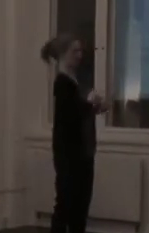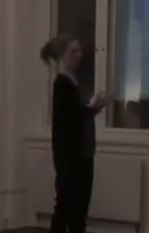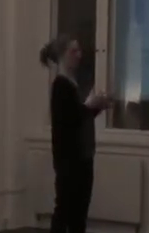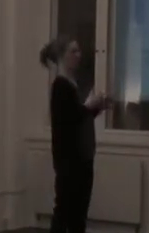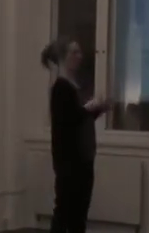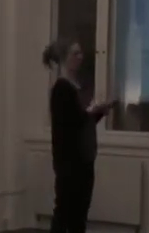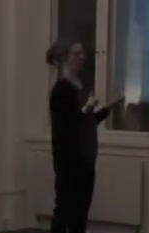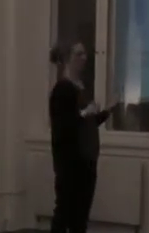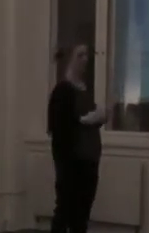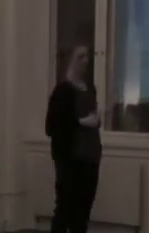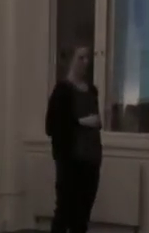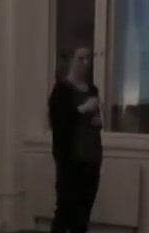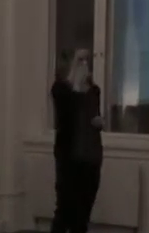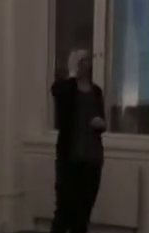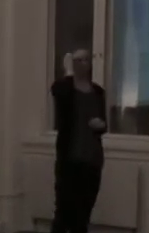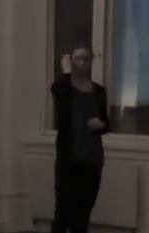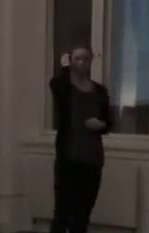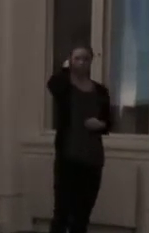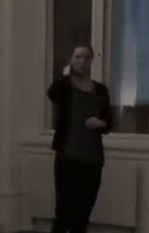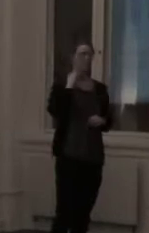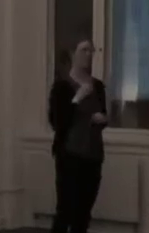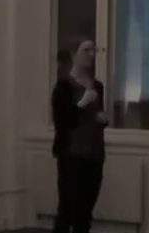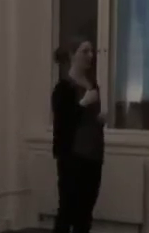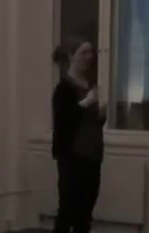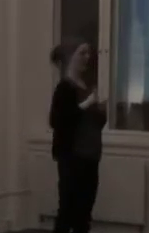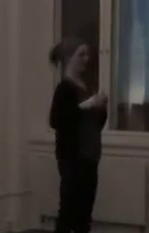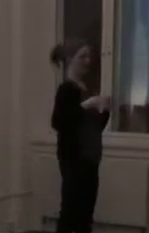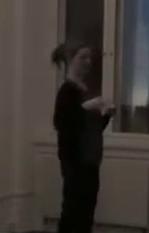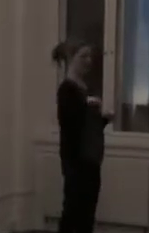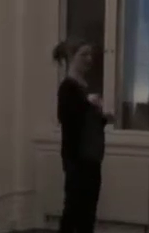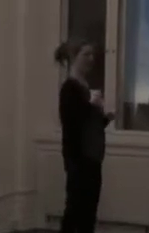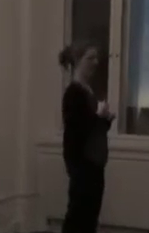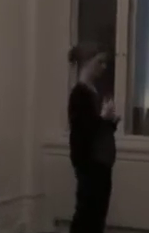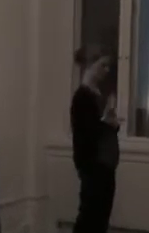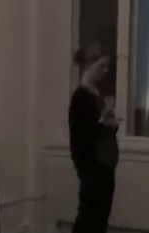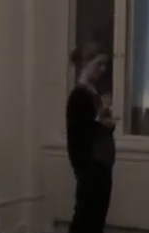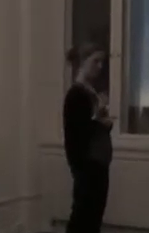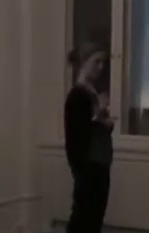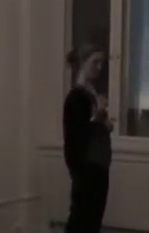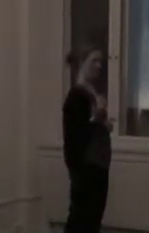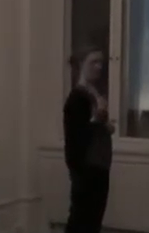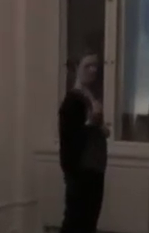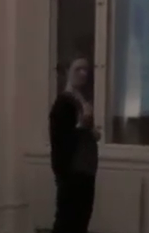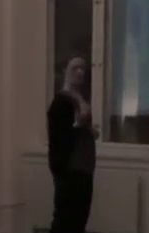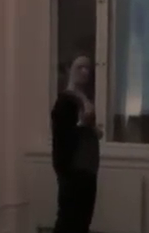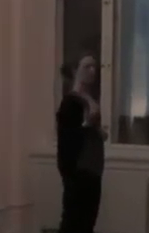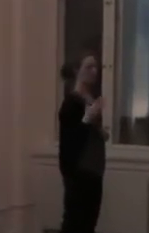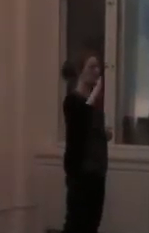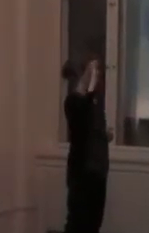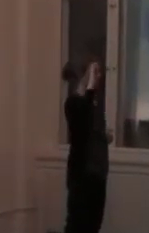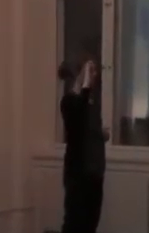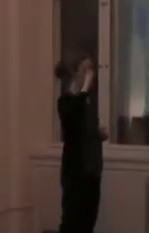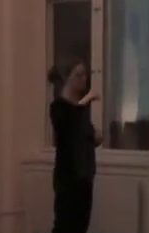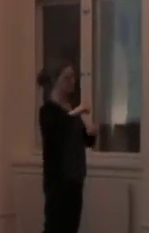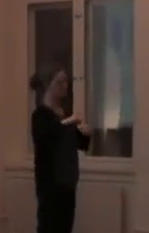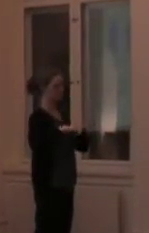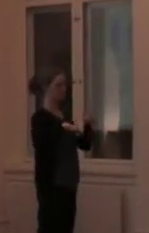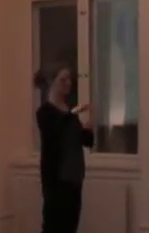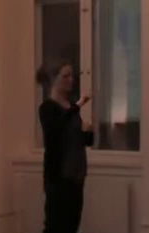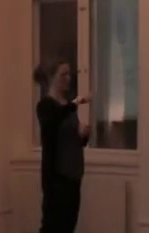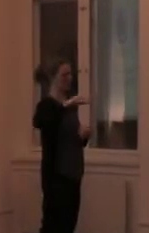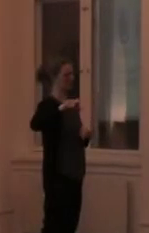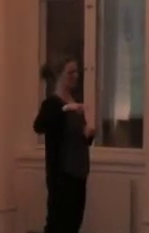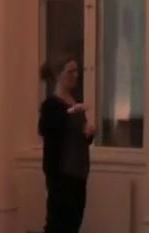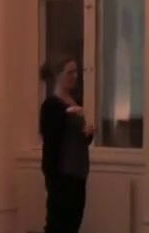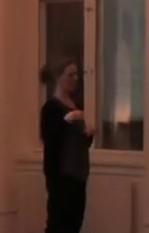And one thing that we started also doing that made all the Iraqi politicians and government